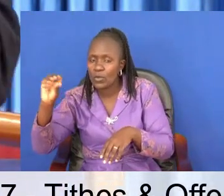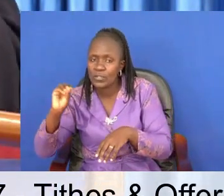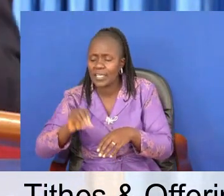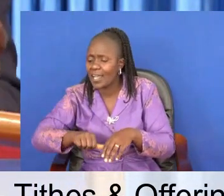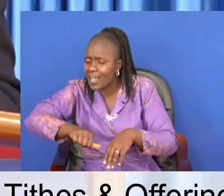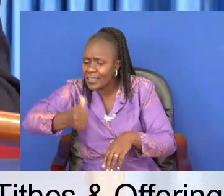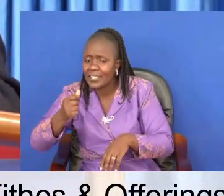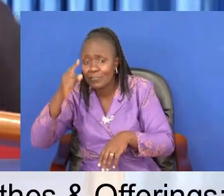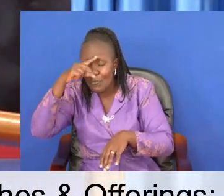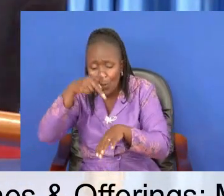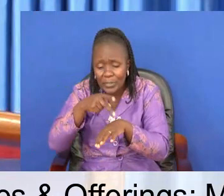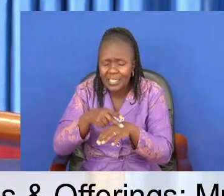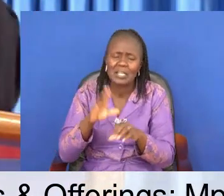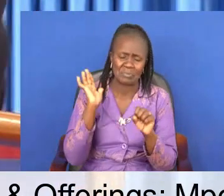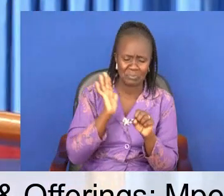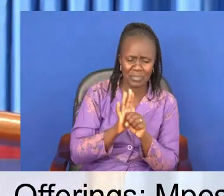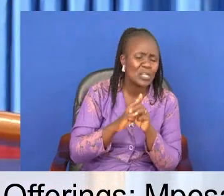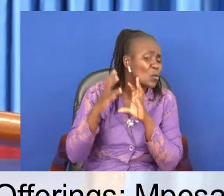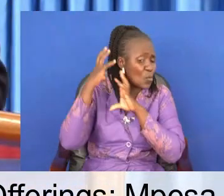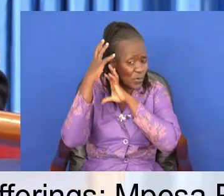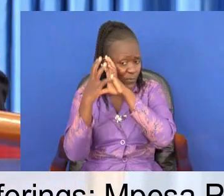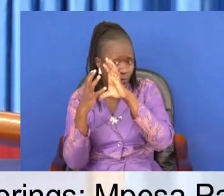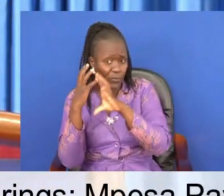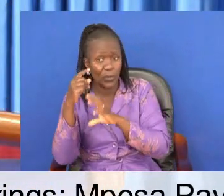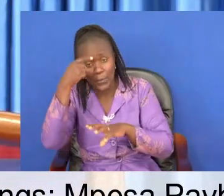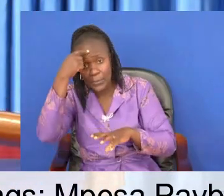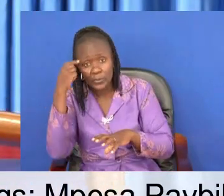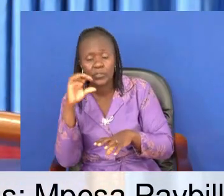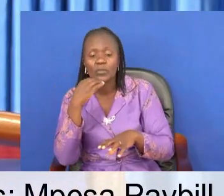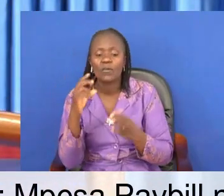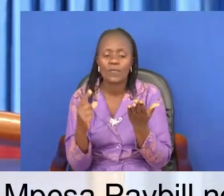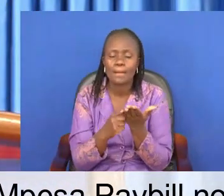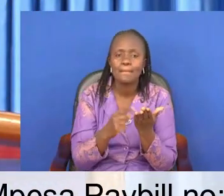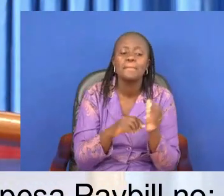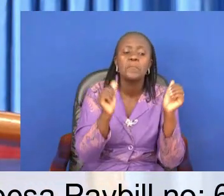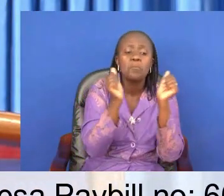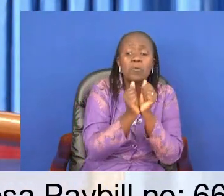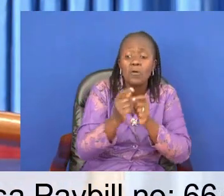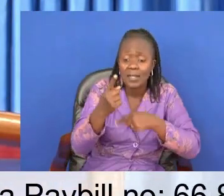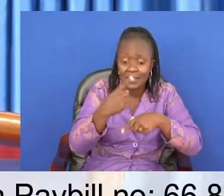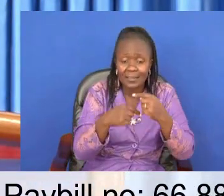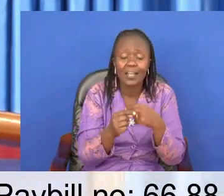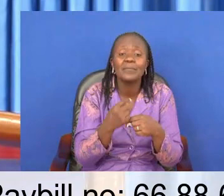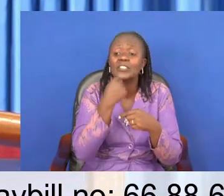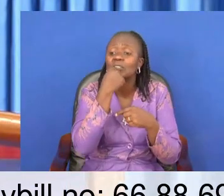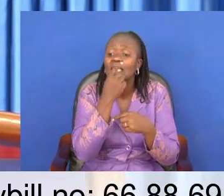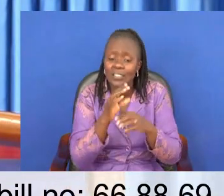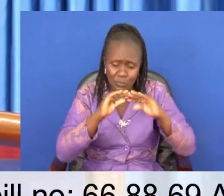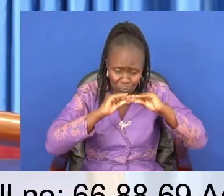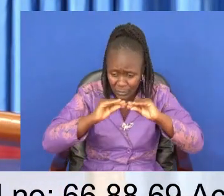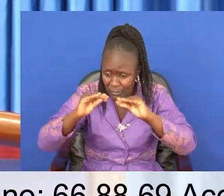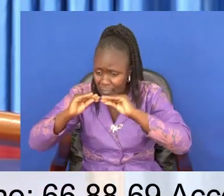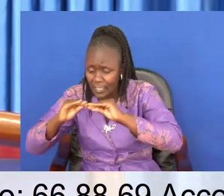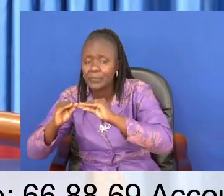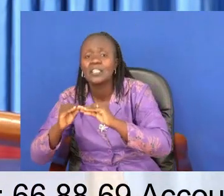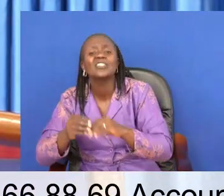I belong to Peter. So there was a lot of confusion because of the gospel. But Paul is coming in to explain this gospel so